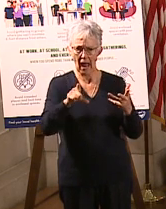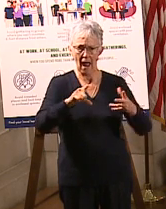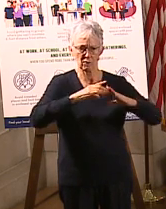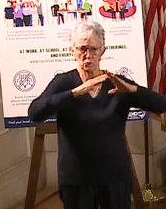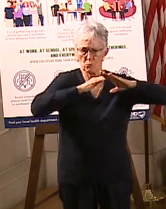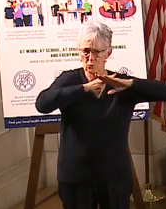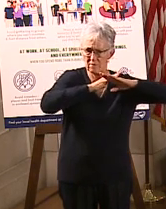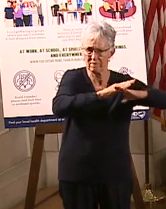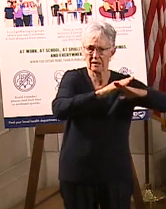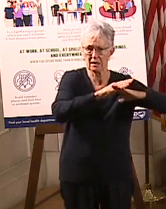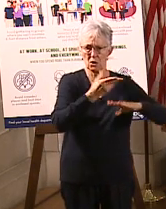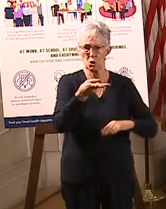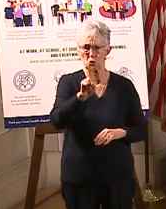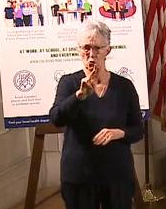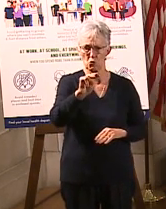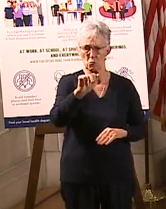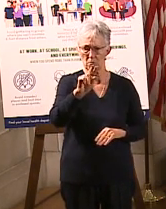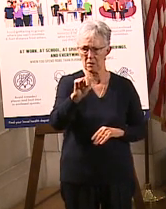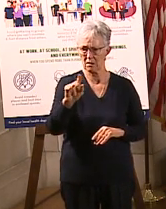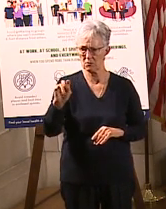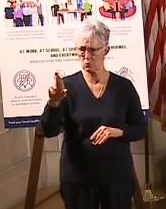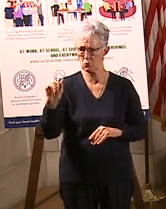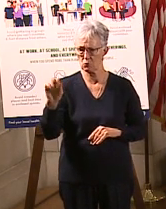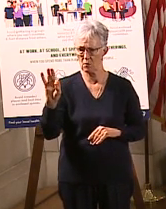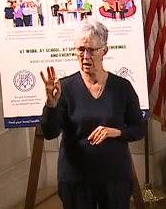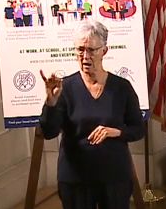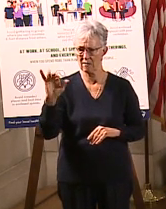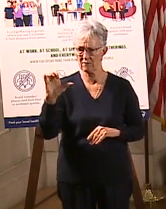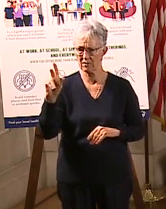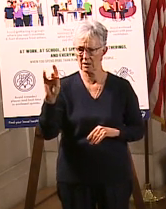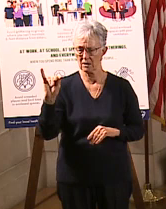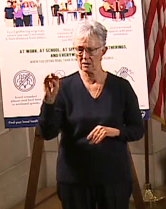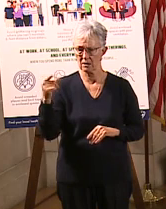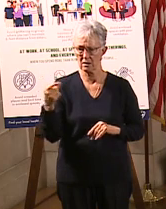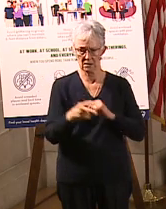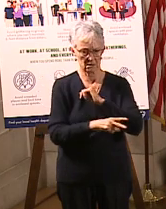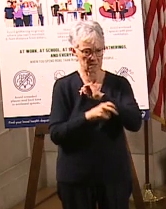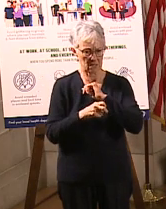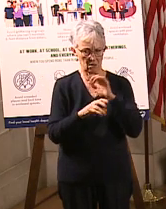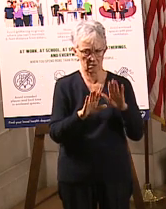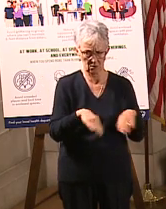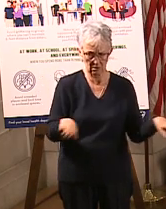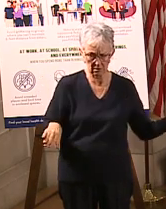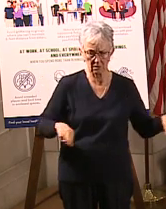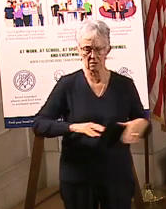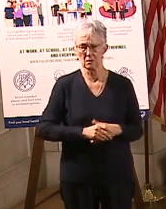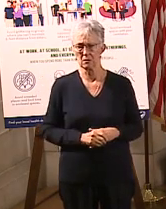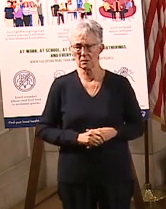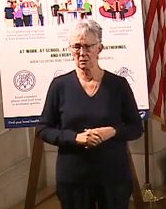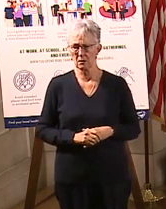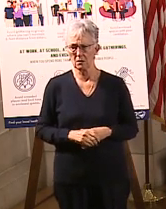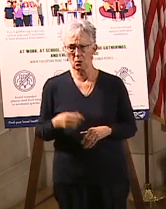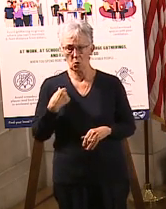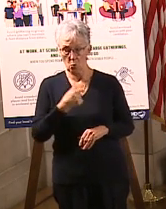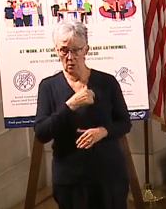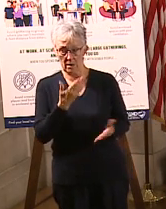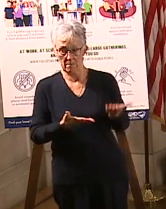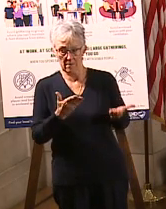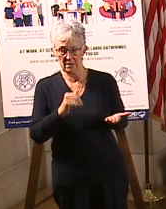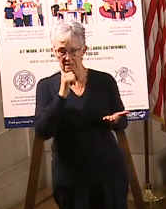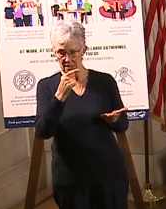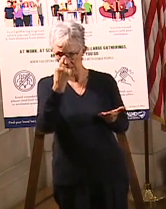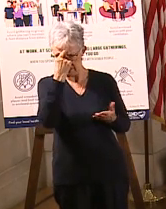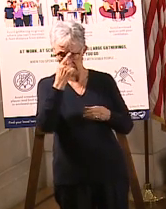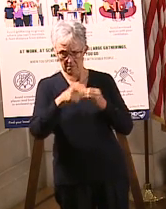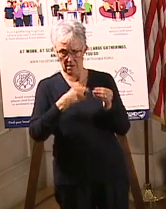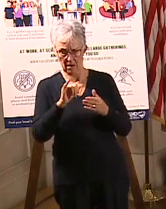Here in Nebraska, we tend not to think about that, or maybe we didn't think about this in the past, but it really is a modern